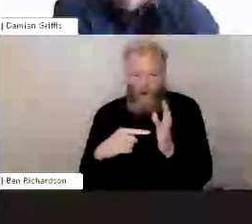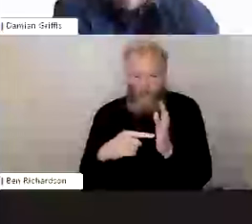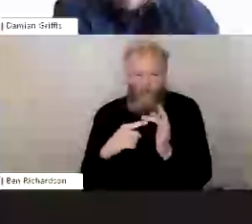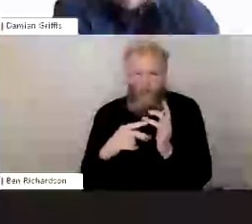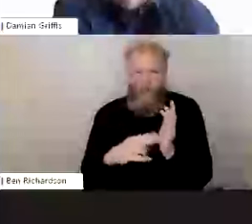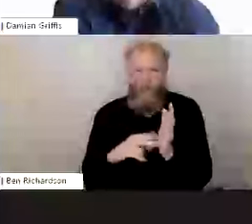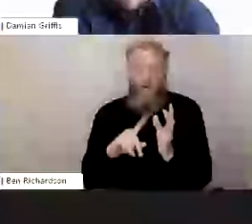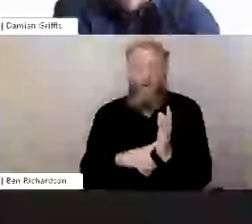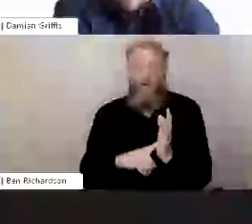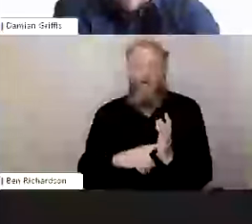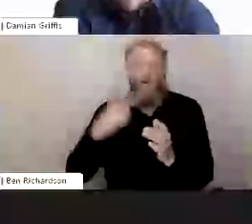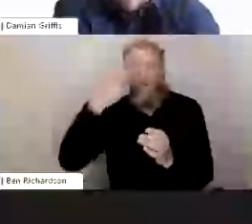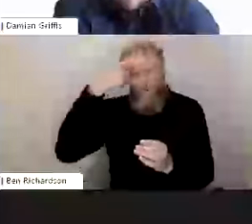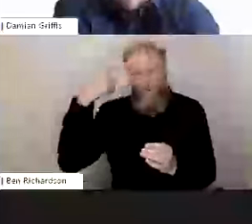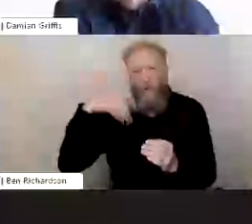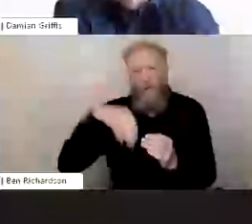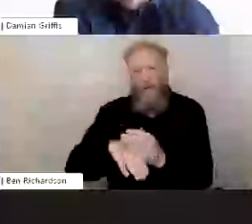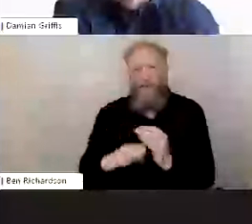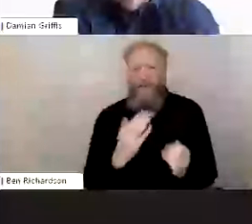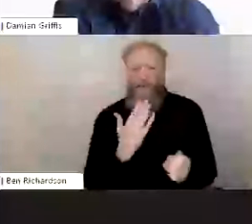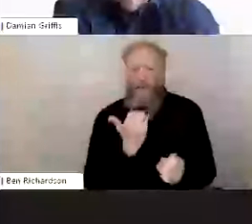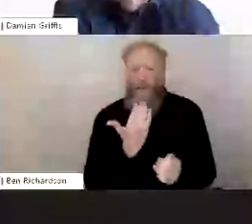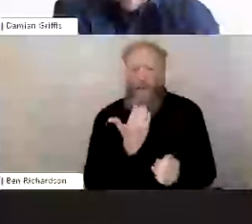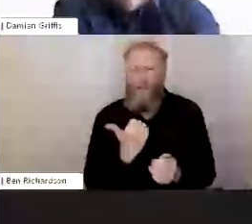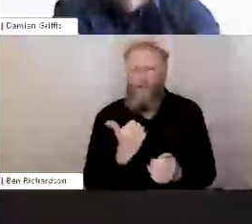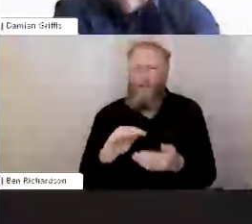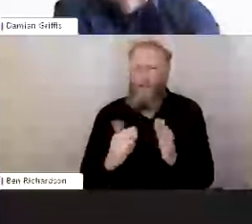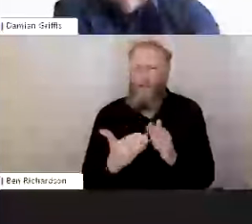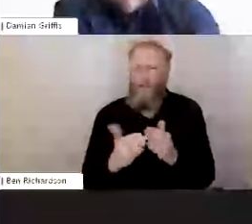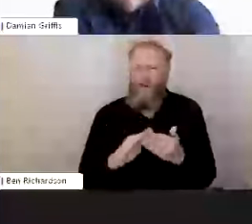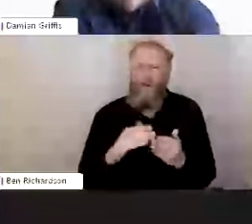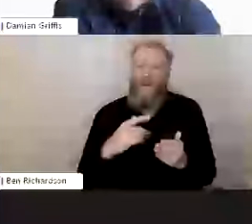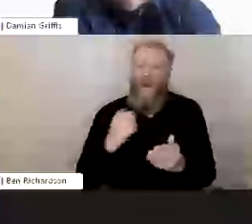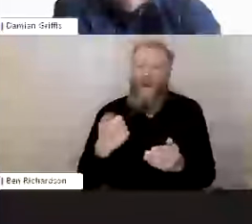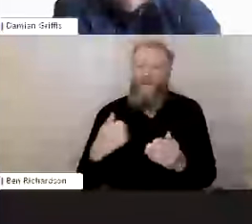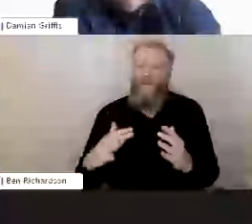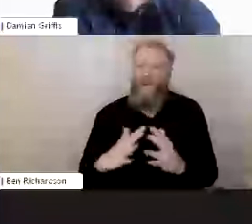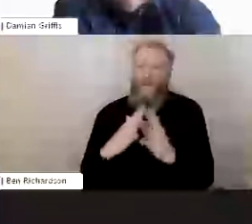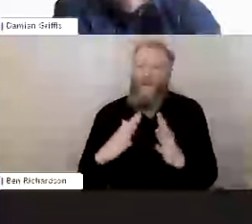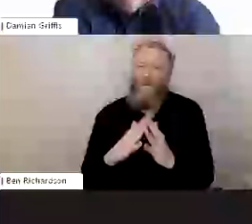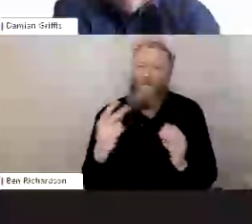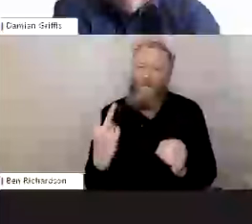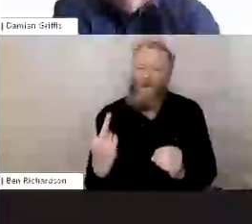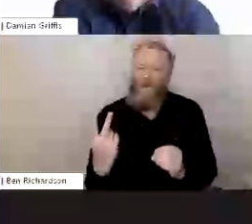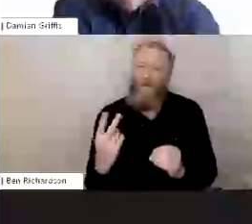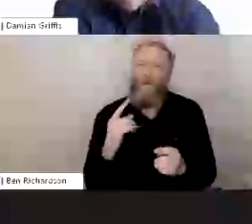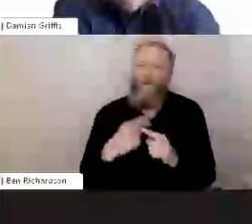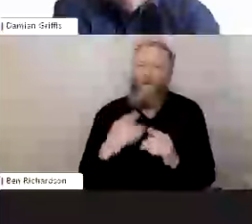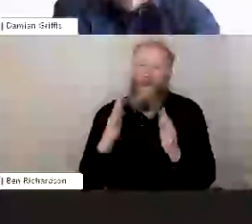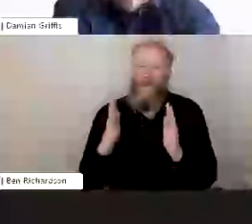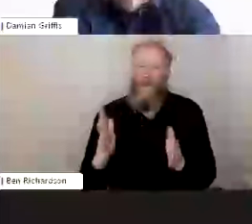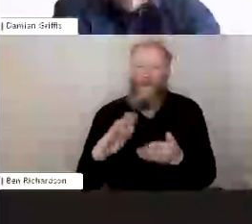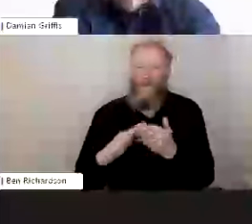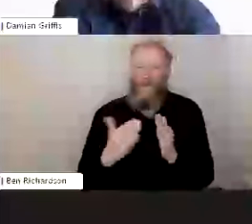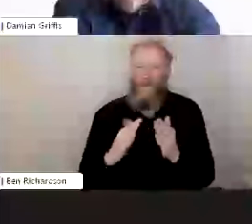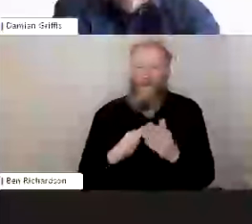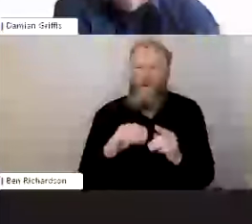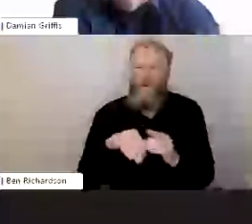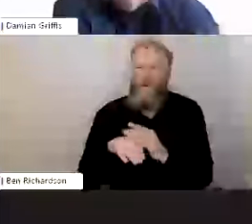well, post-Holocaust traumas, and there's other communities as well where